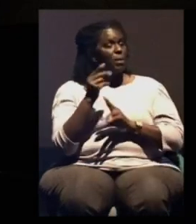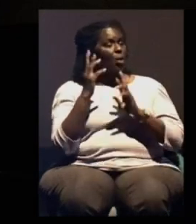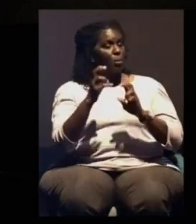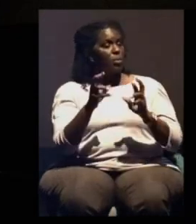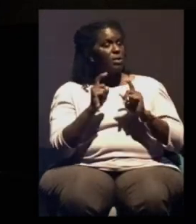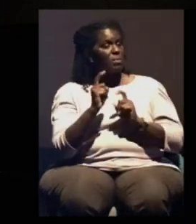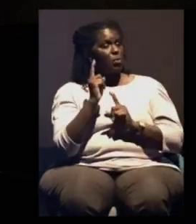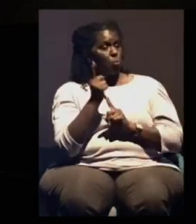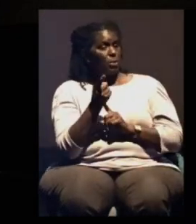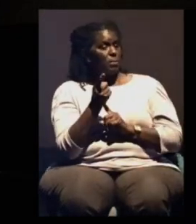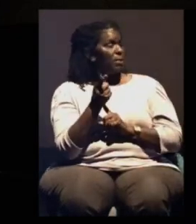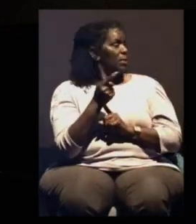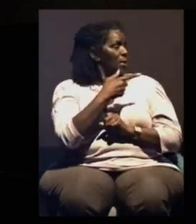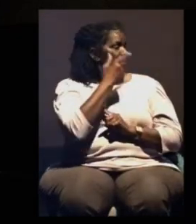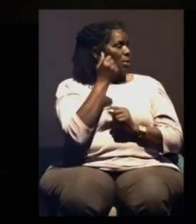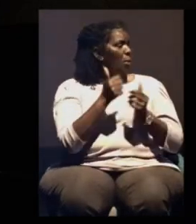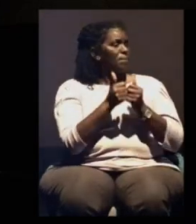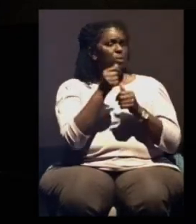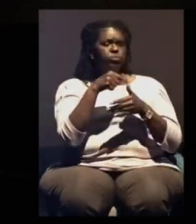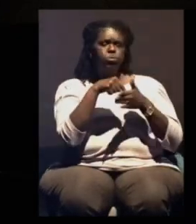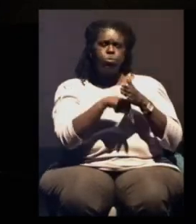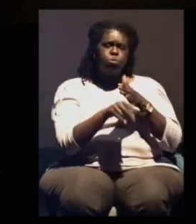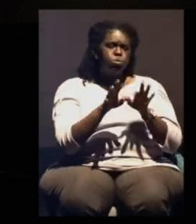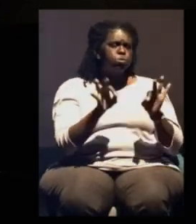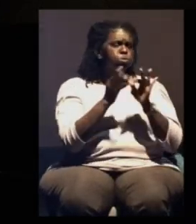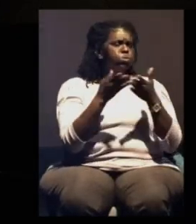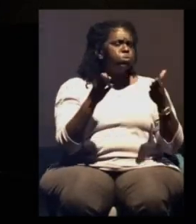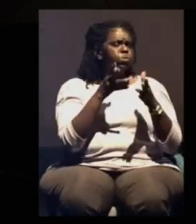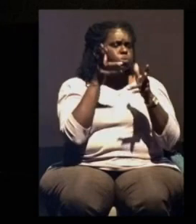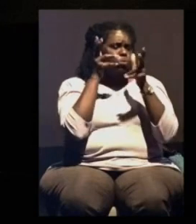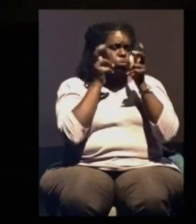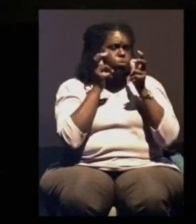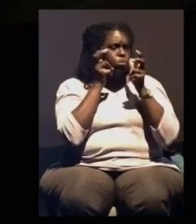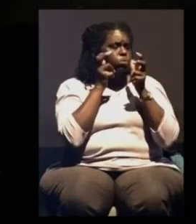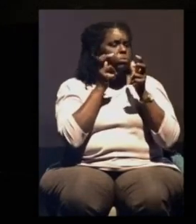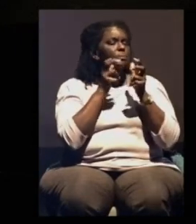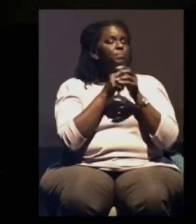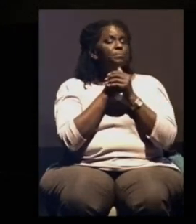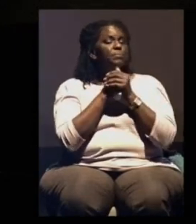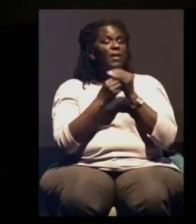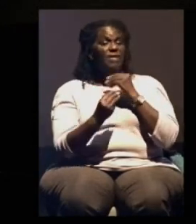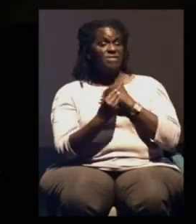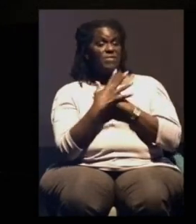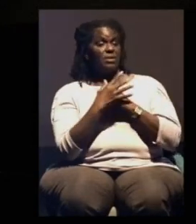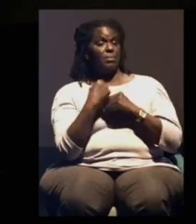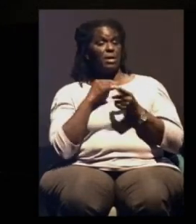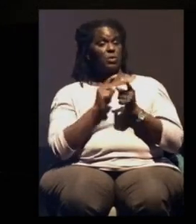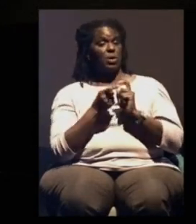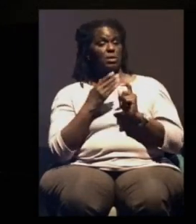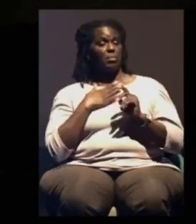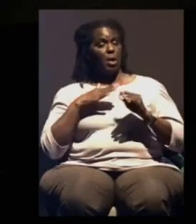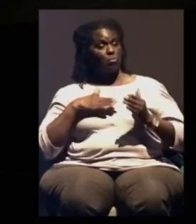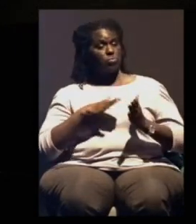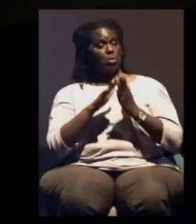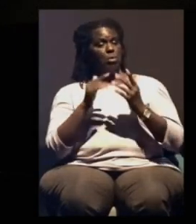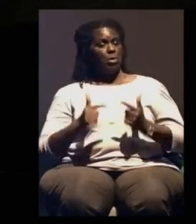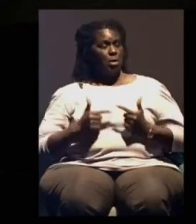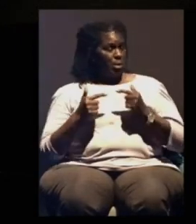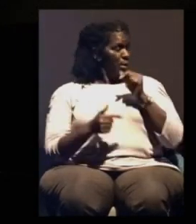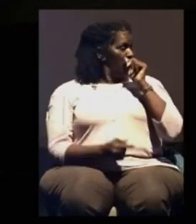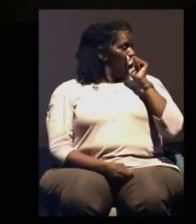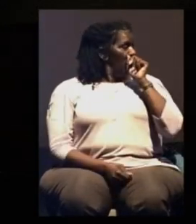okay? Because this is the most profound thing you may ever hear in your whole life. It really affected me. It's changed my whole approach to life when I heard